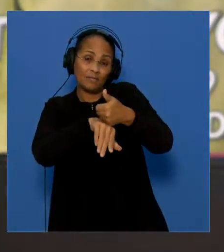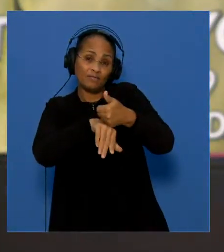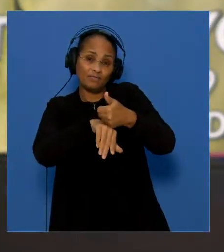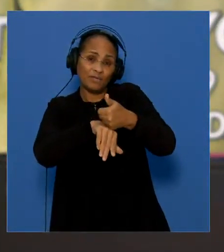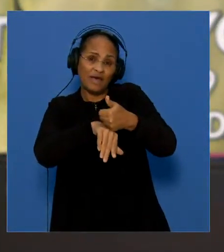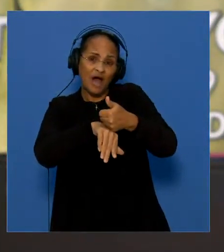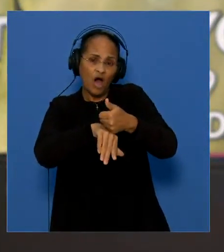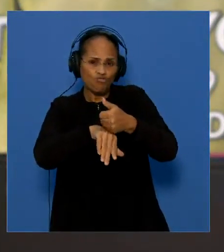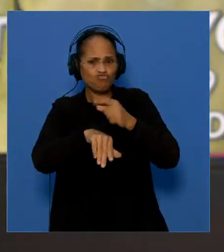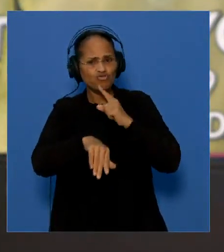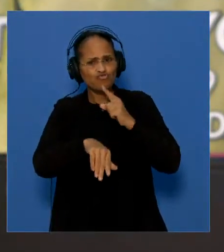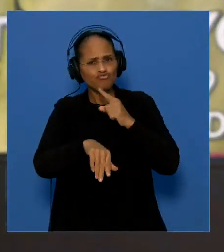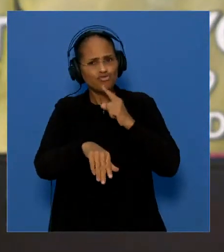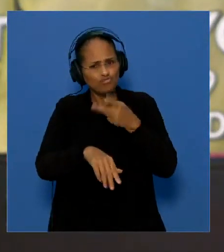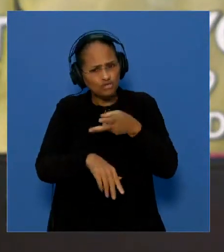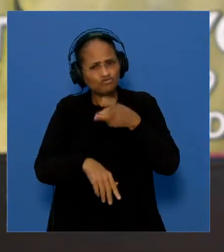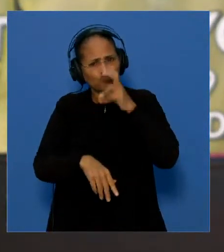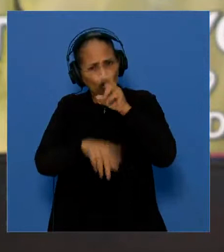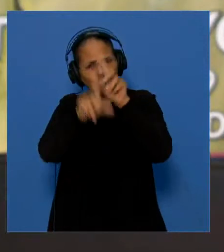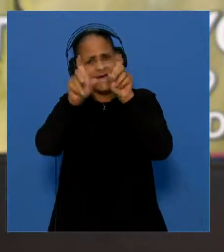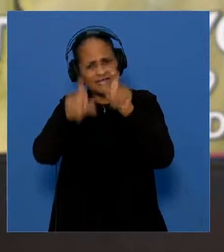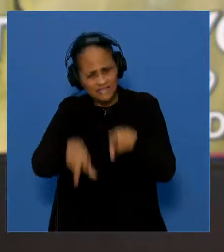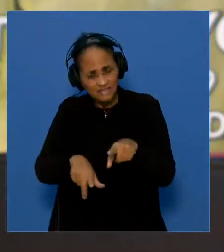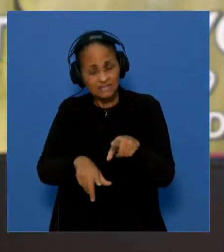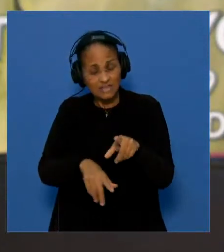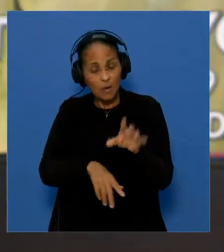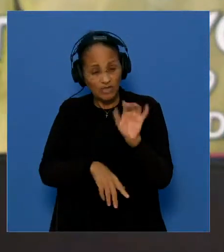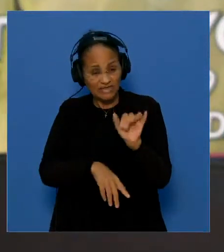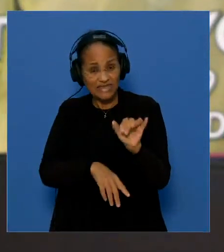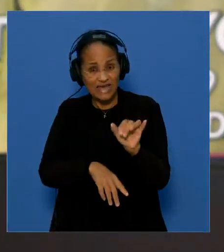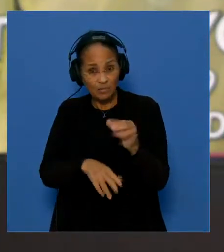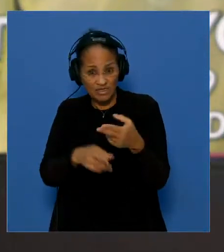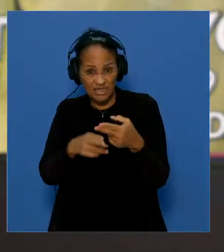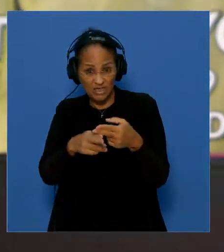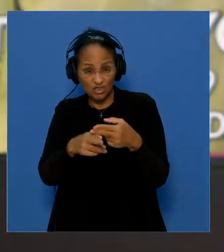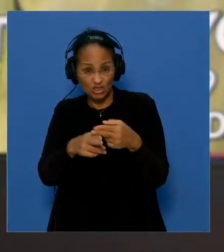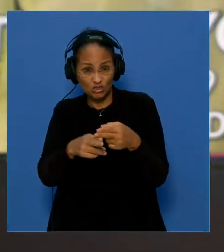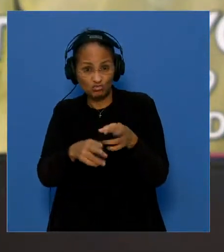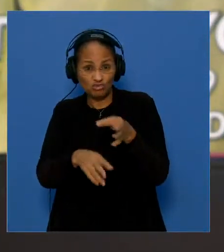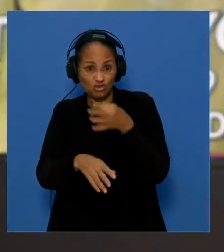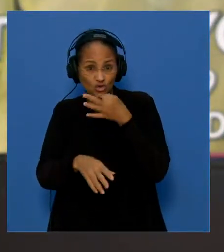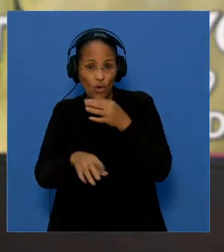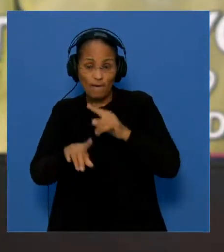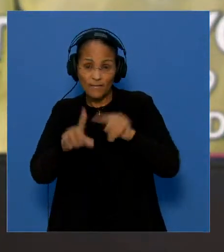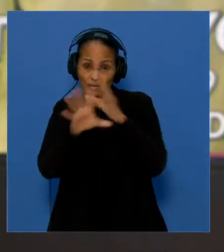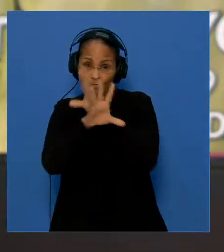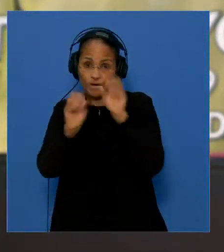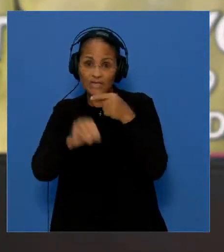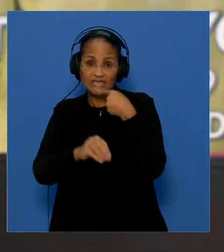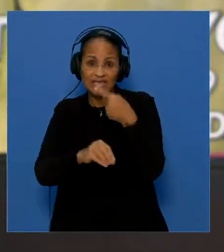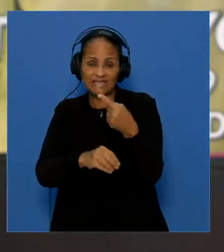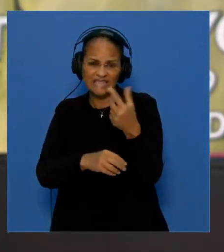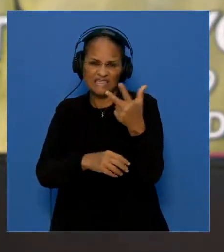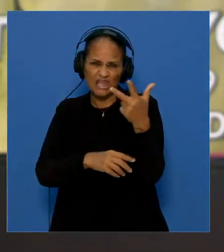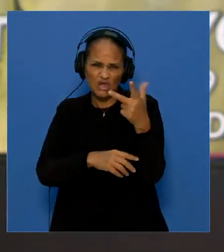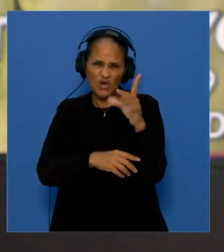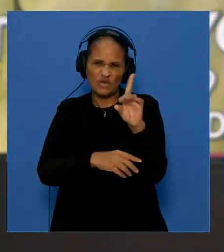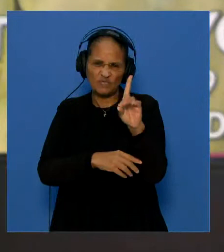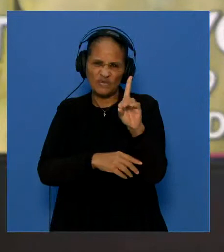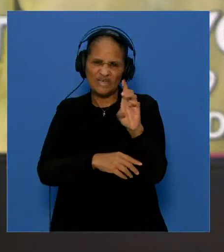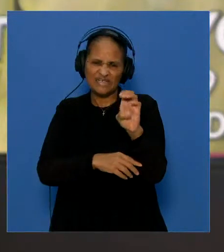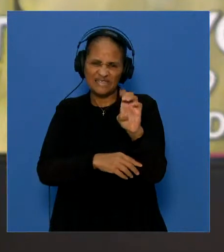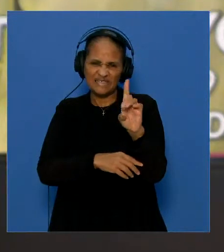very aggressive testing regime, which we did, and did it in short order. And as the Premier indicated, since the 3rd of December, we've tested